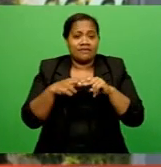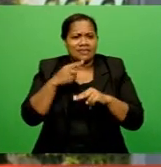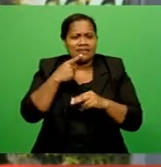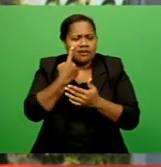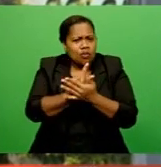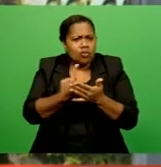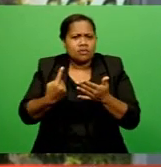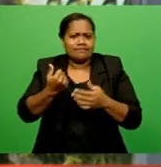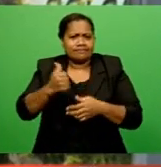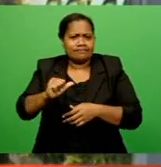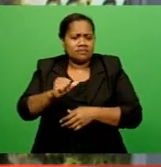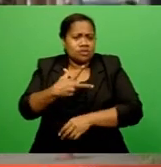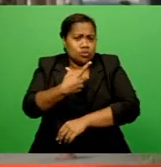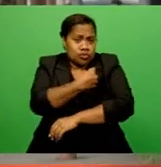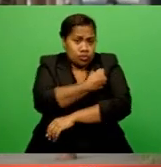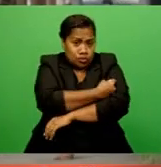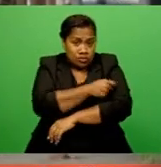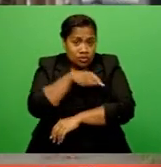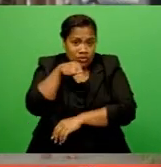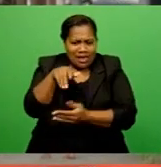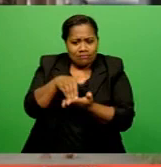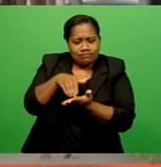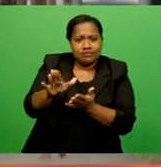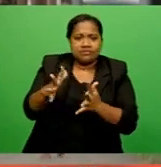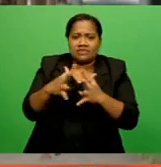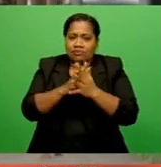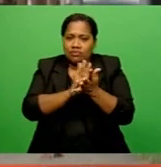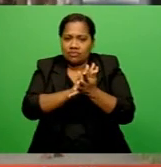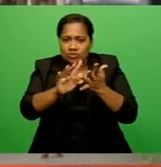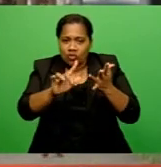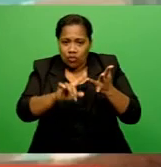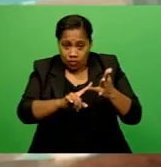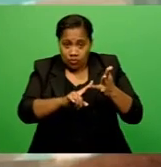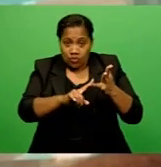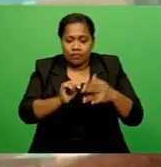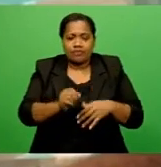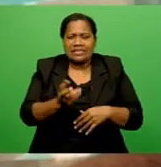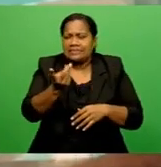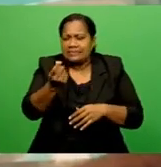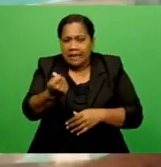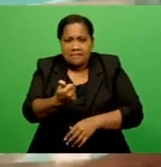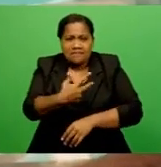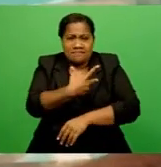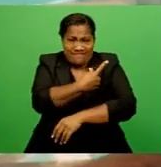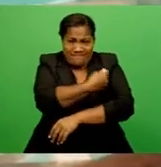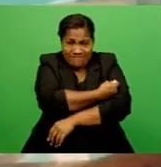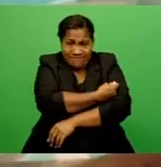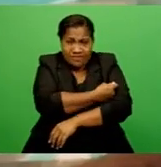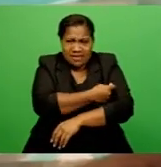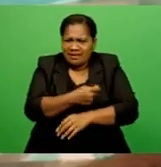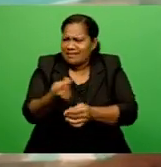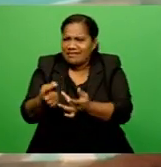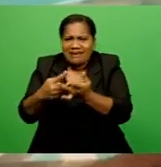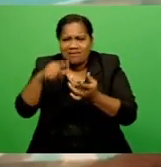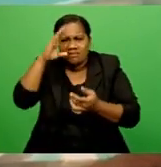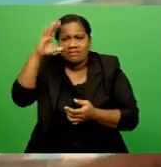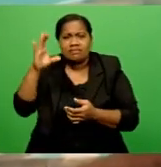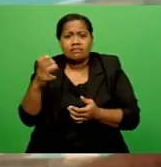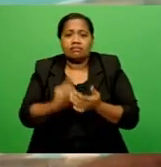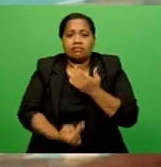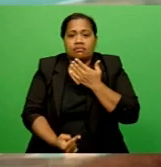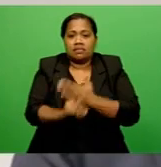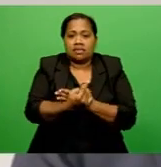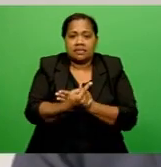use a vaccine that is certified by the World Health Organization, as some vaccines being used in developed parts of the world don't tick